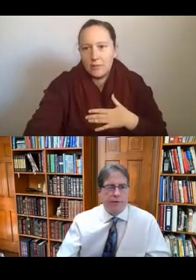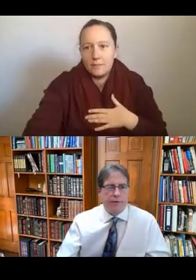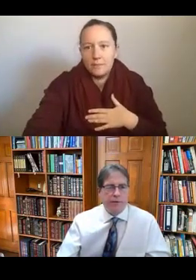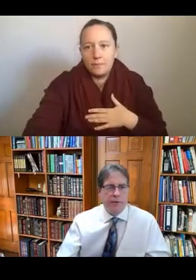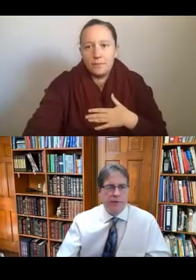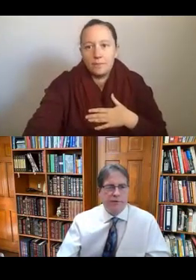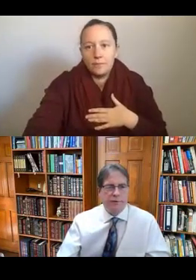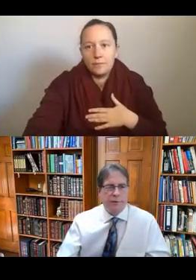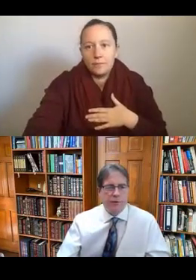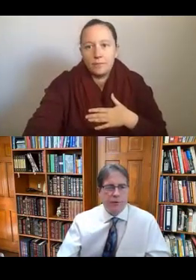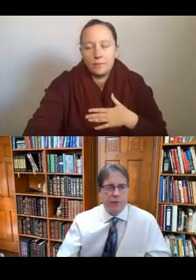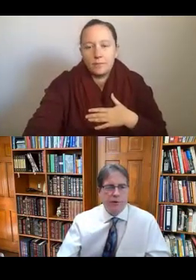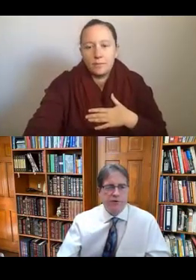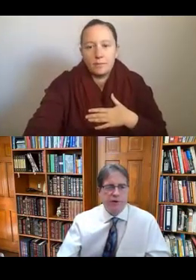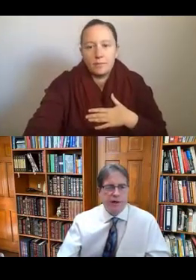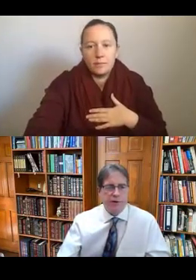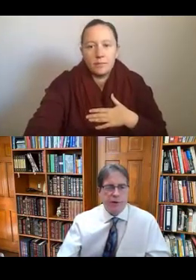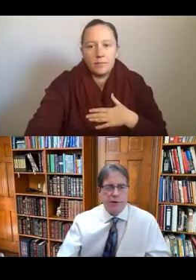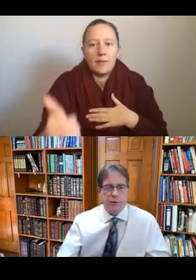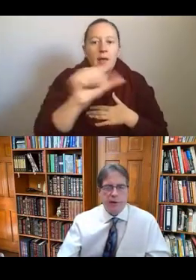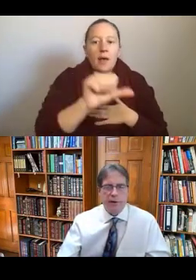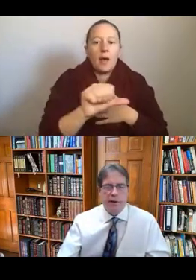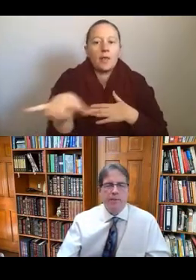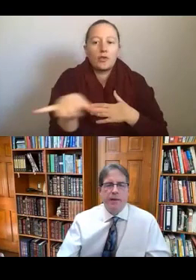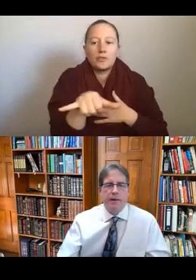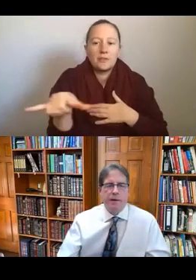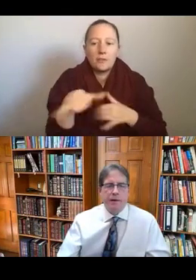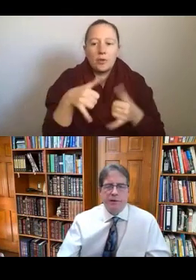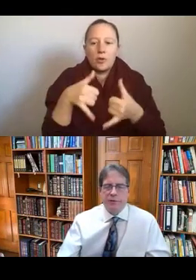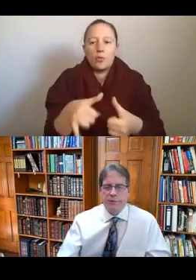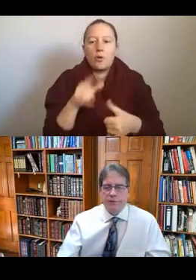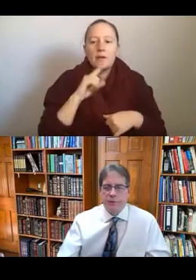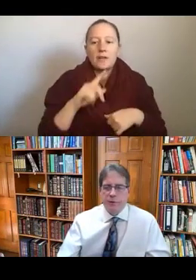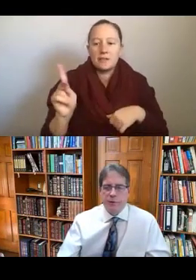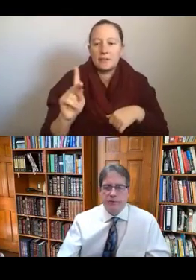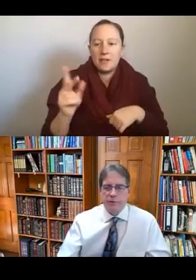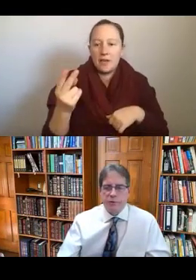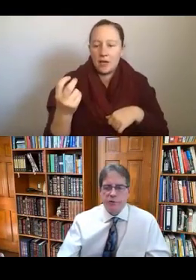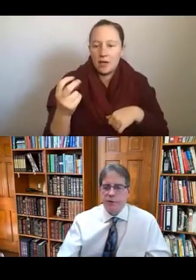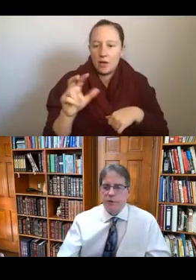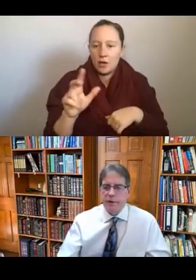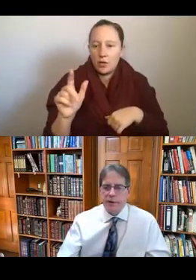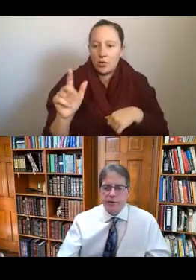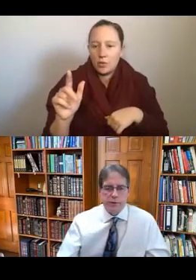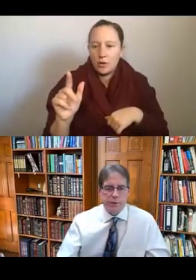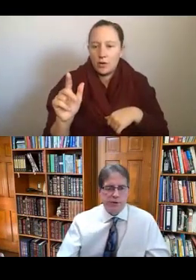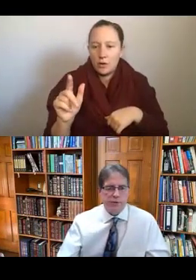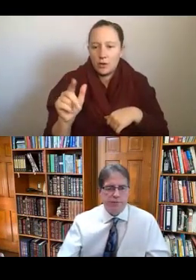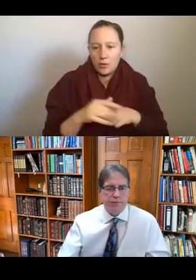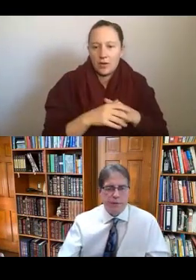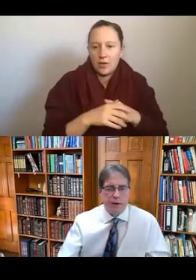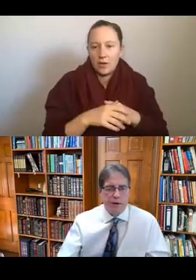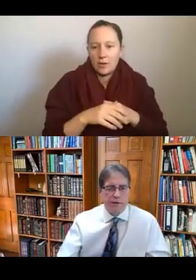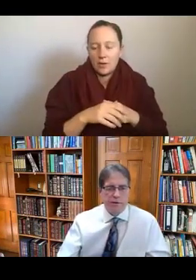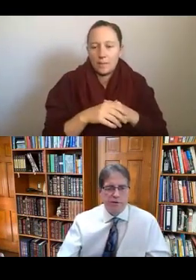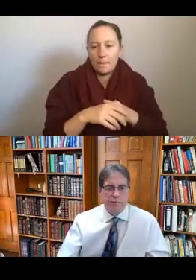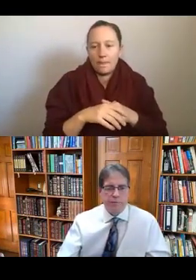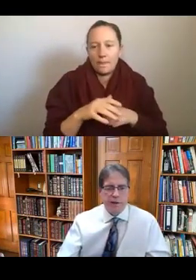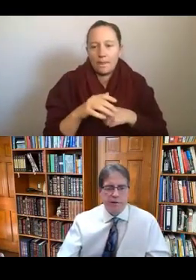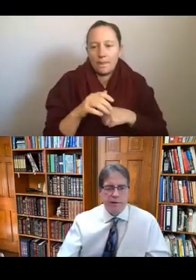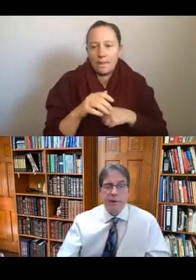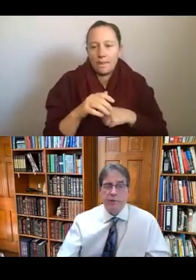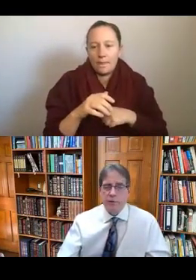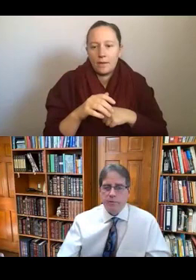The other similar award is the K23. Again, these are for individuals with clinical degrees. And this is